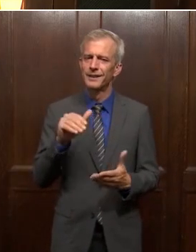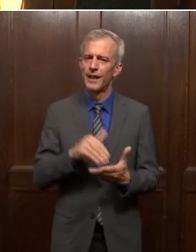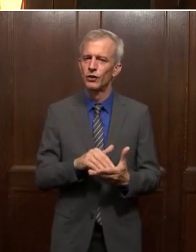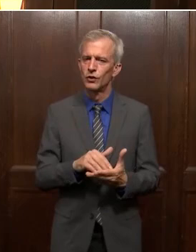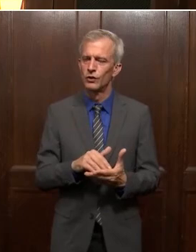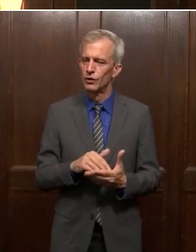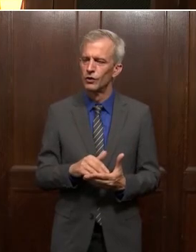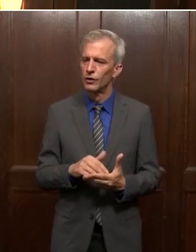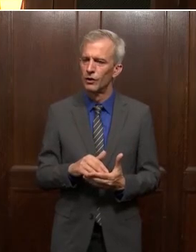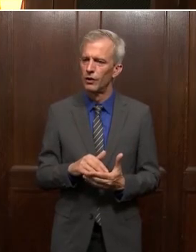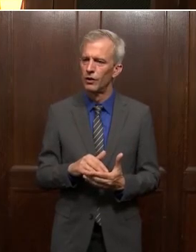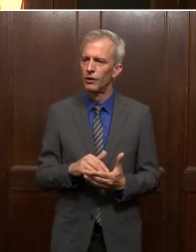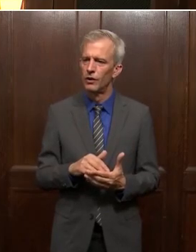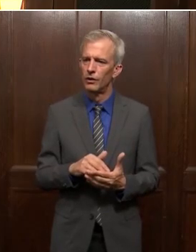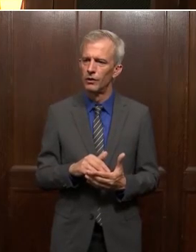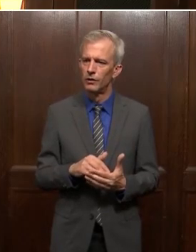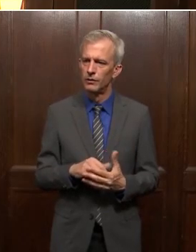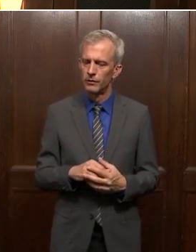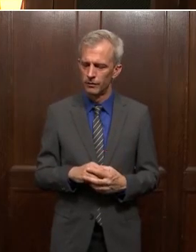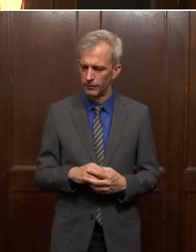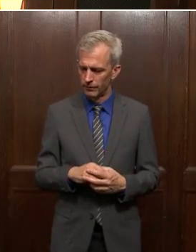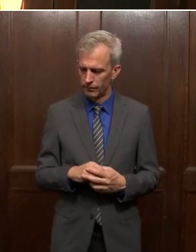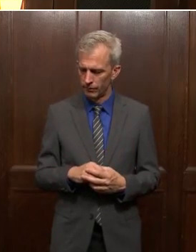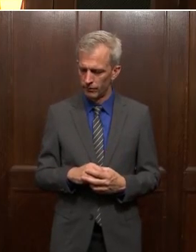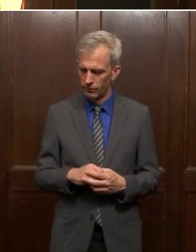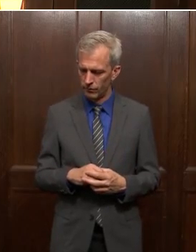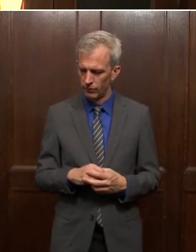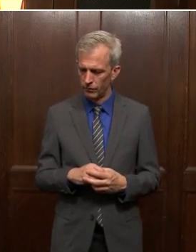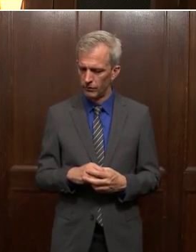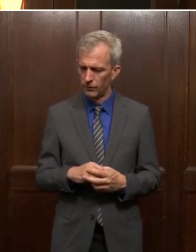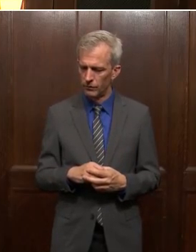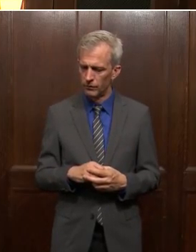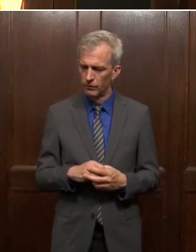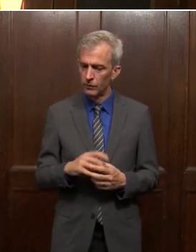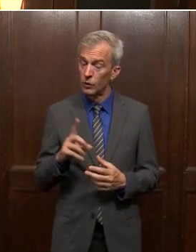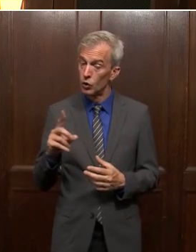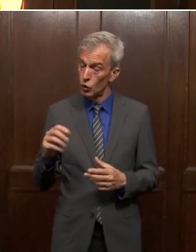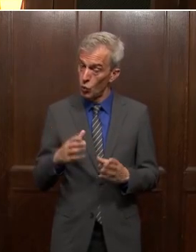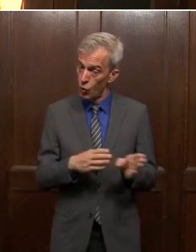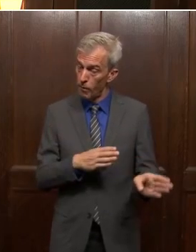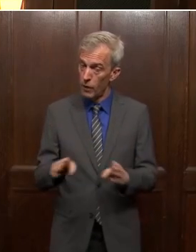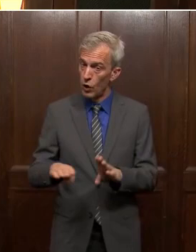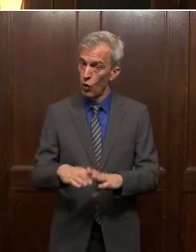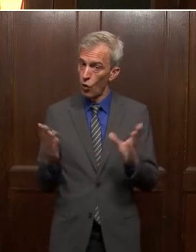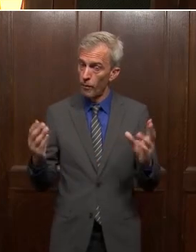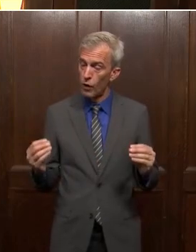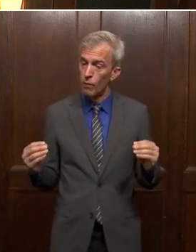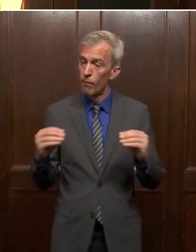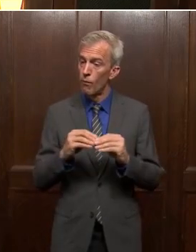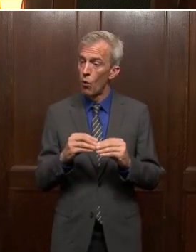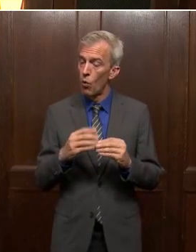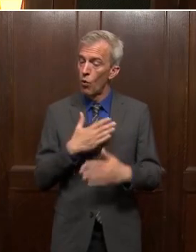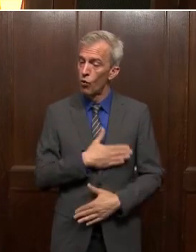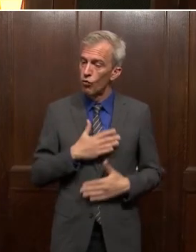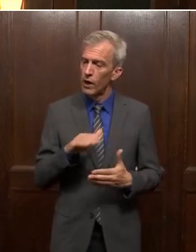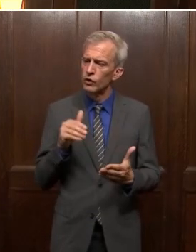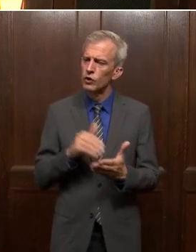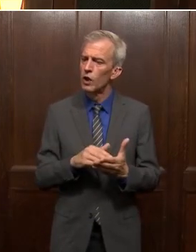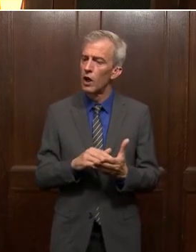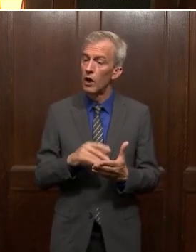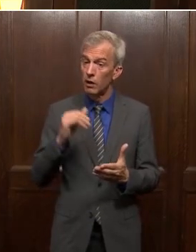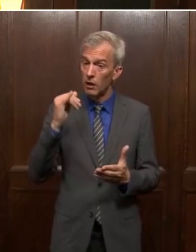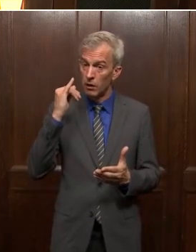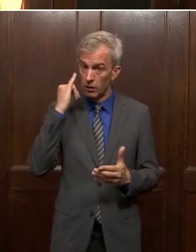of days. Sure. About 20 are open. Do you plan to open more? Yes. And if so, how